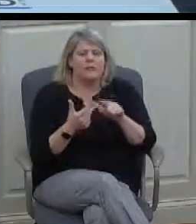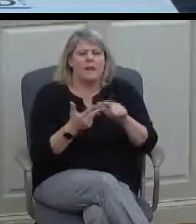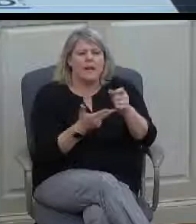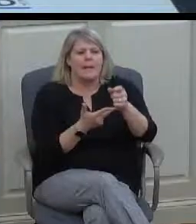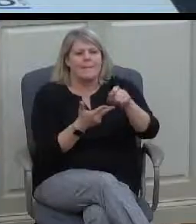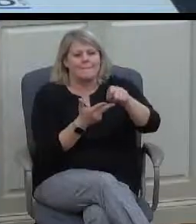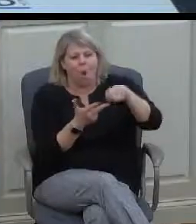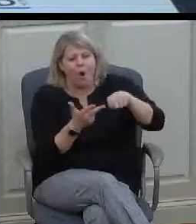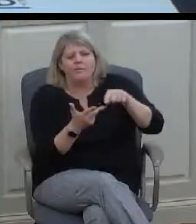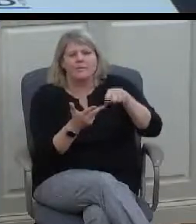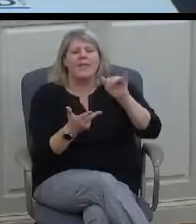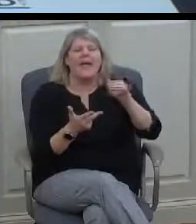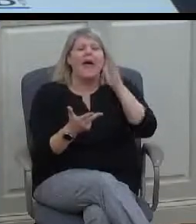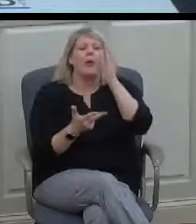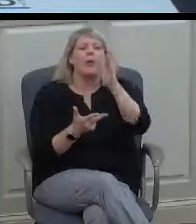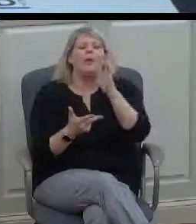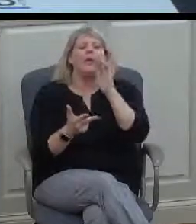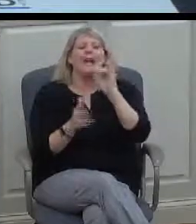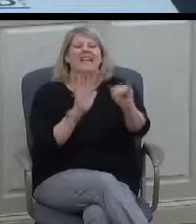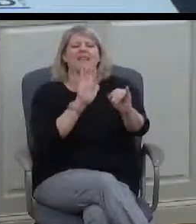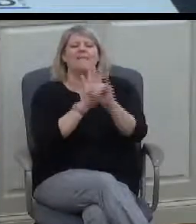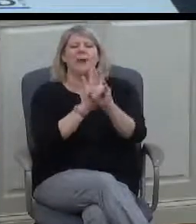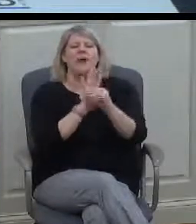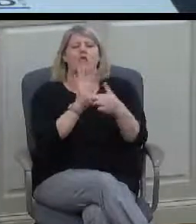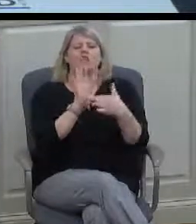the subsets of entities within the system.